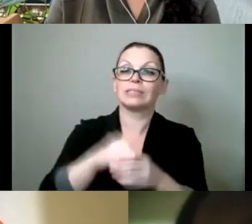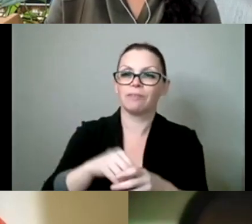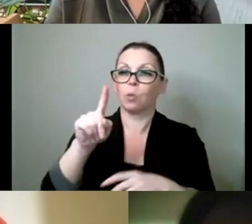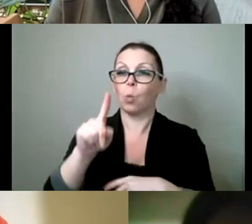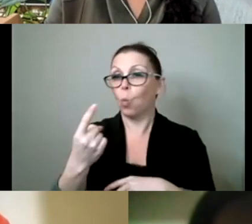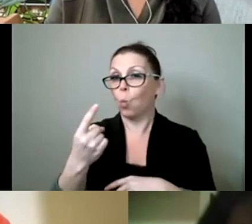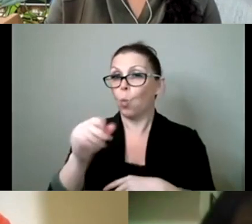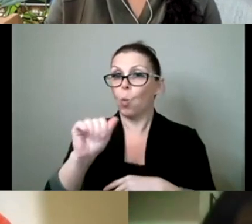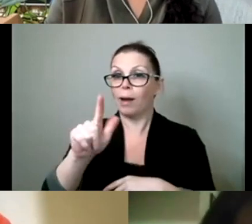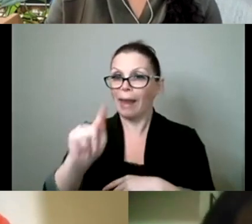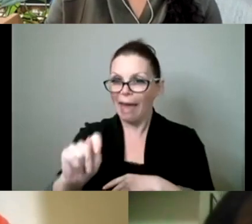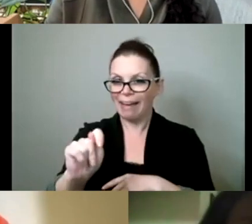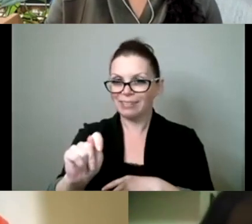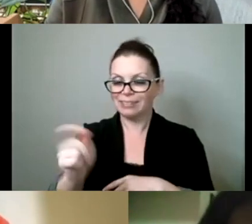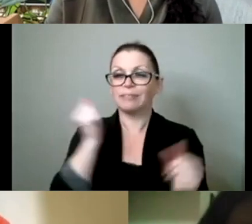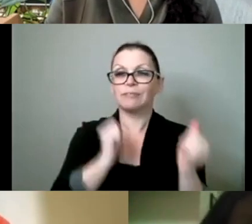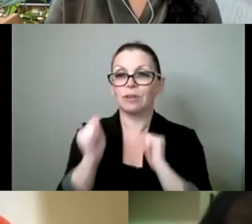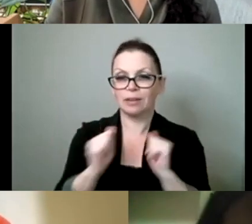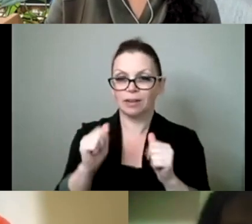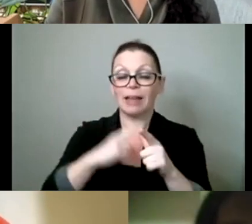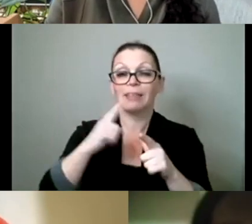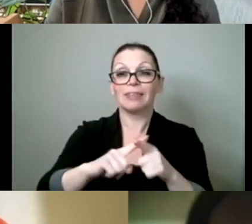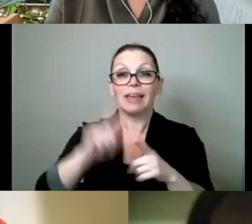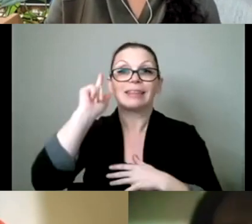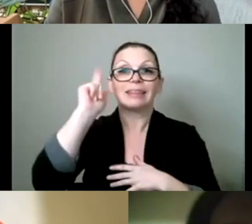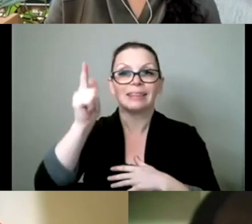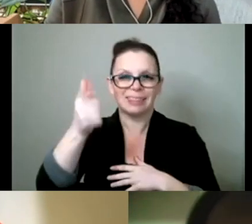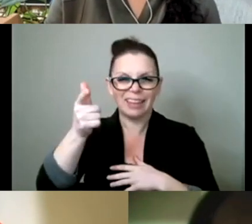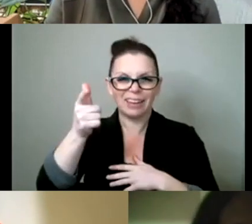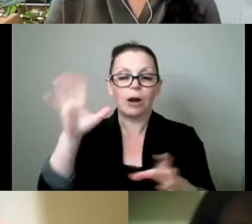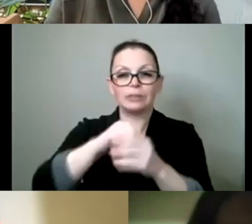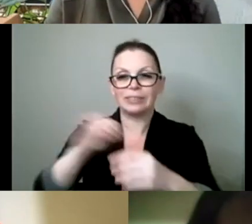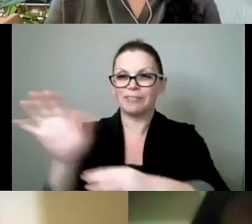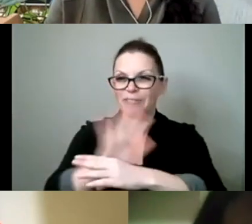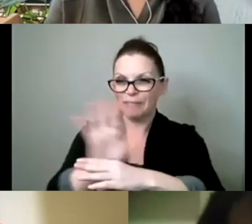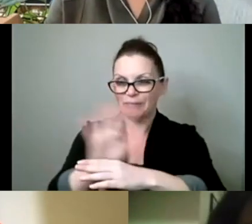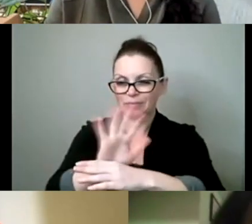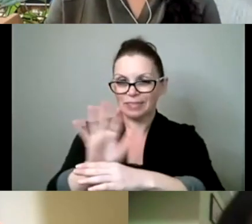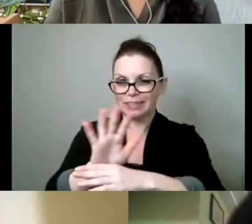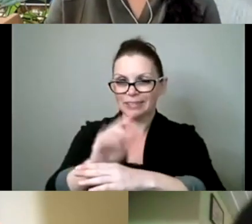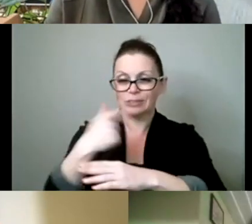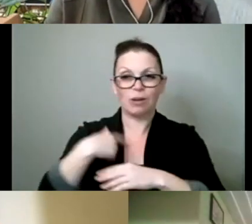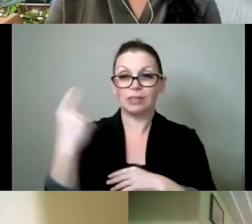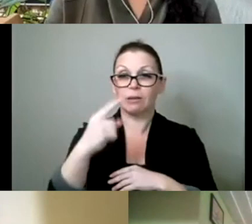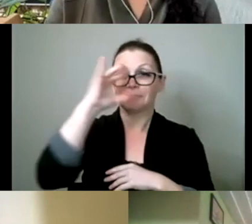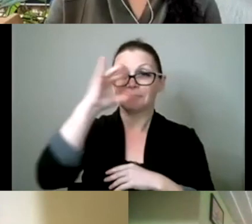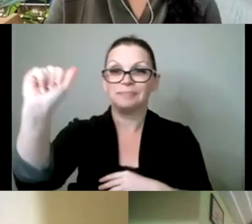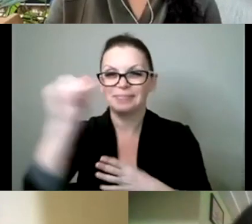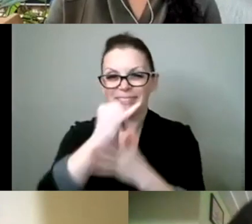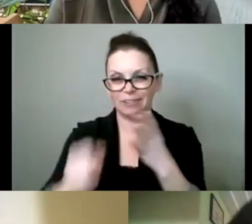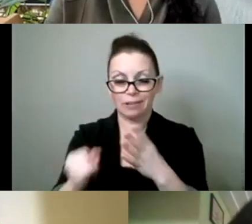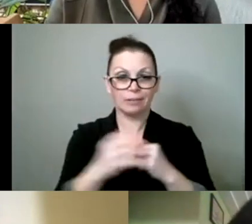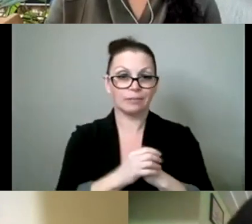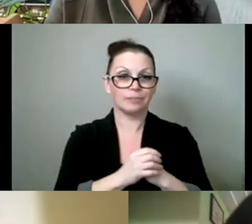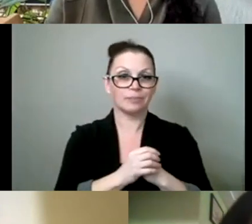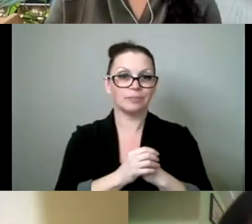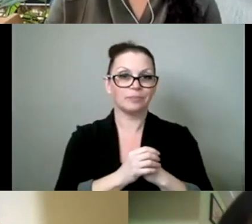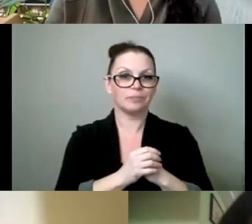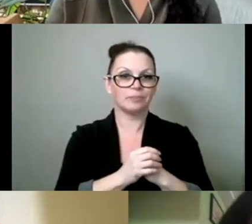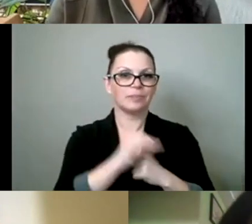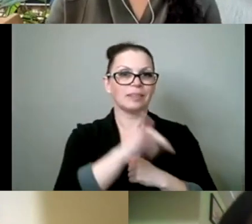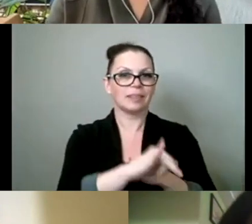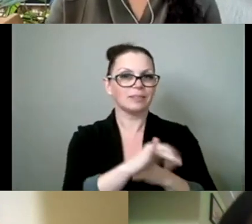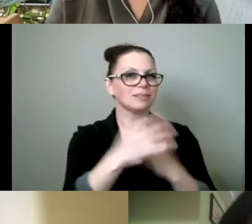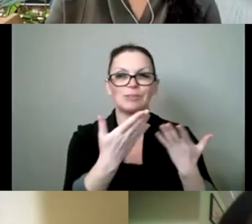know, and then got to film later on from that. So, but I was always drawn to the arts. That is such